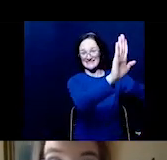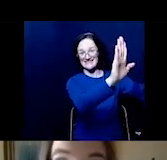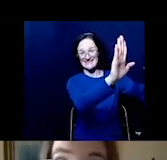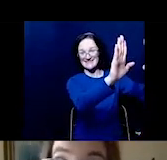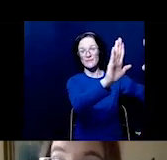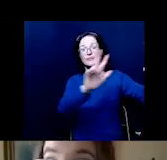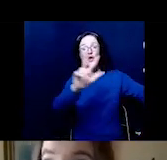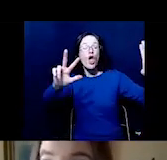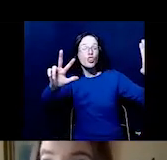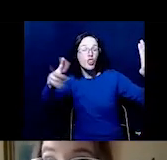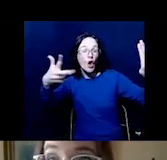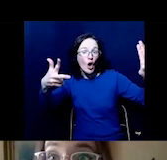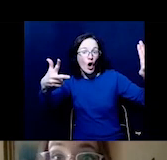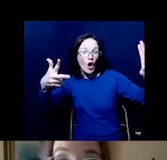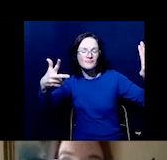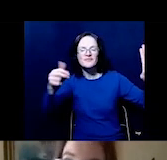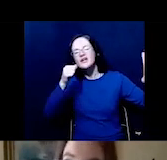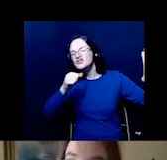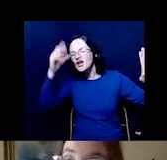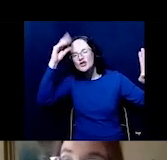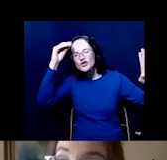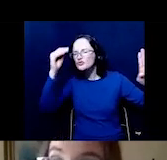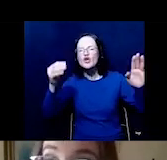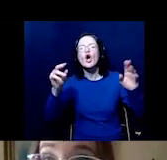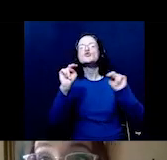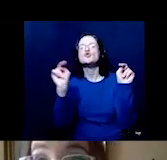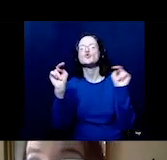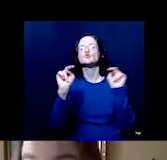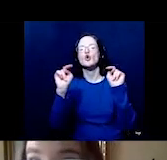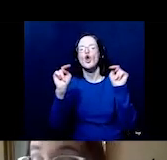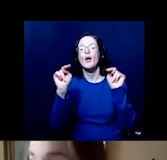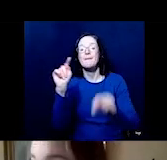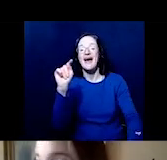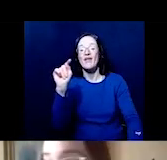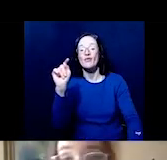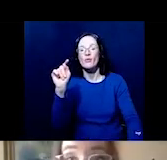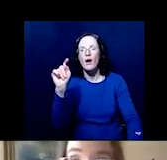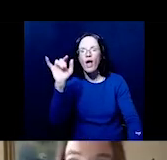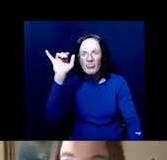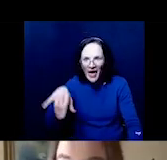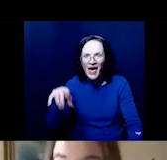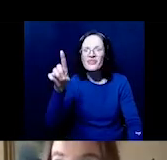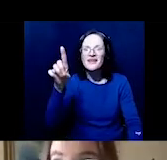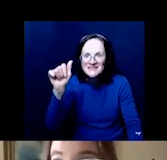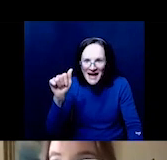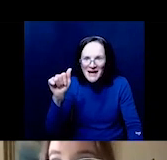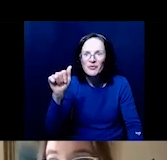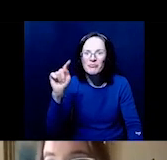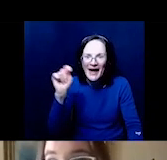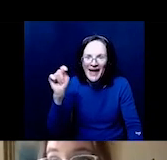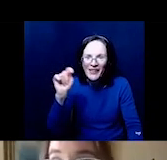for gender neutral bathrooms, but at the same time, it is problematic when everybody uses them,